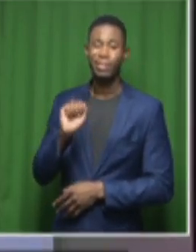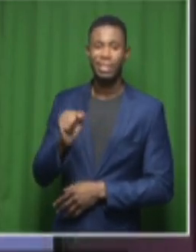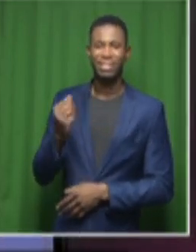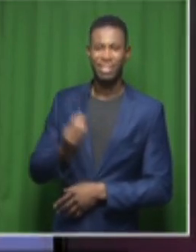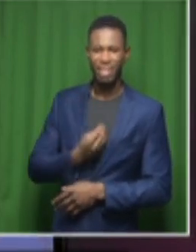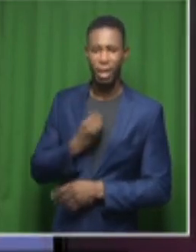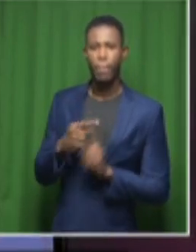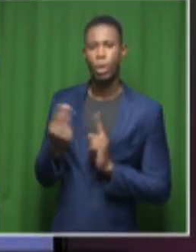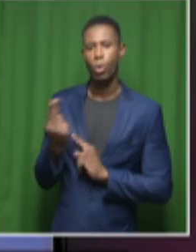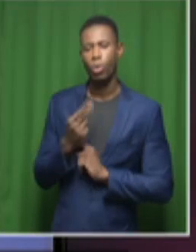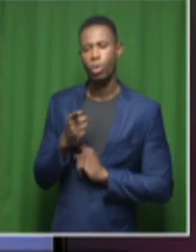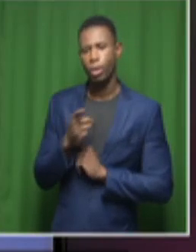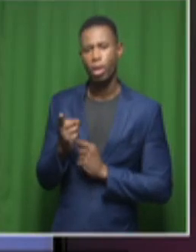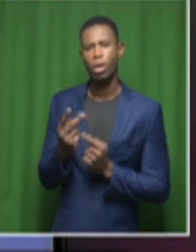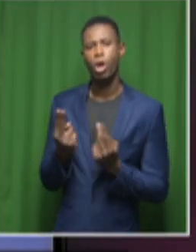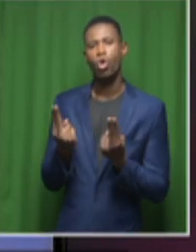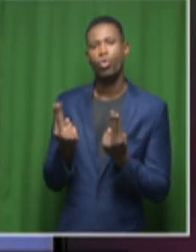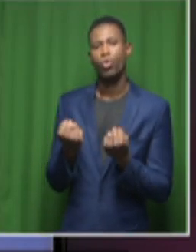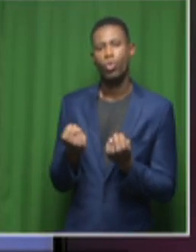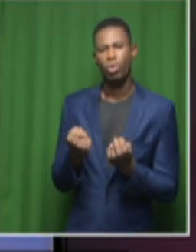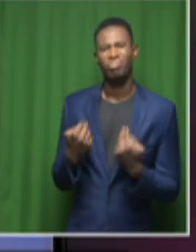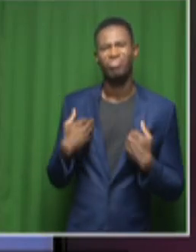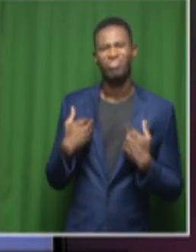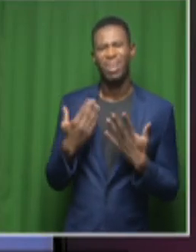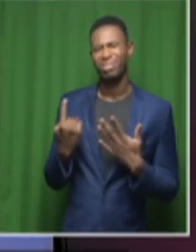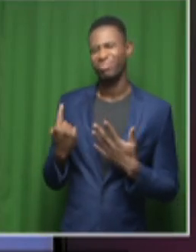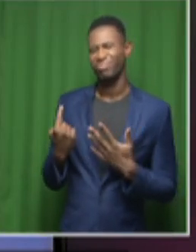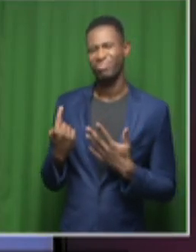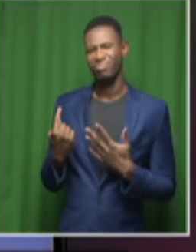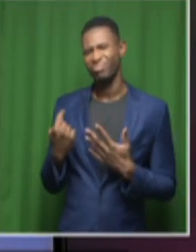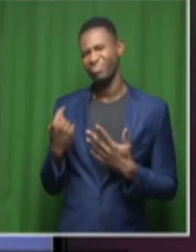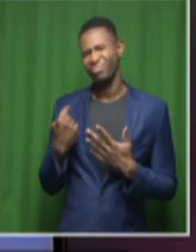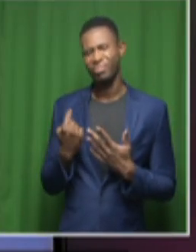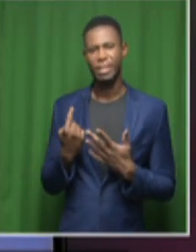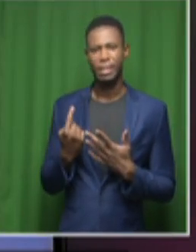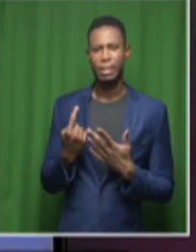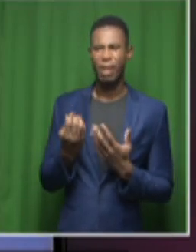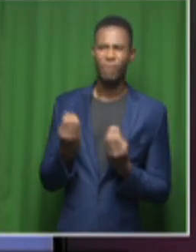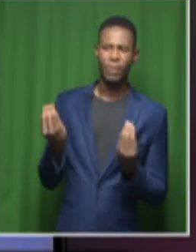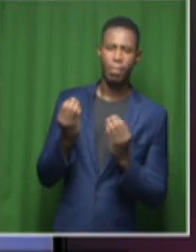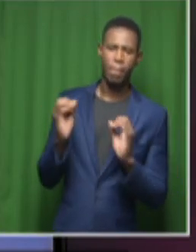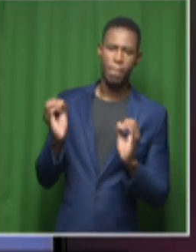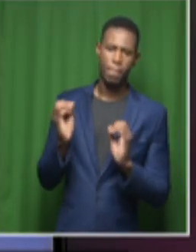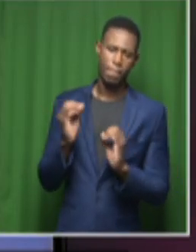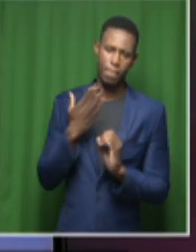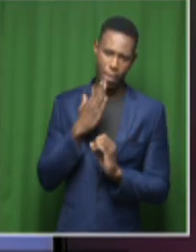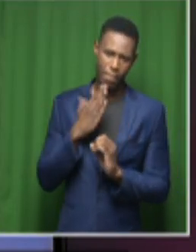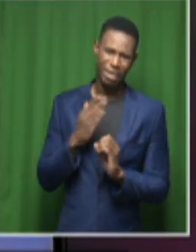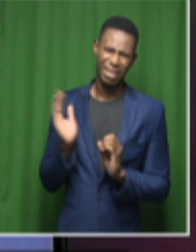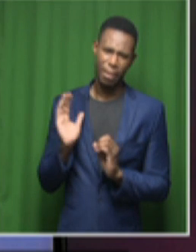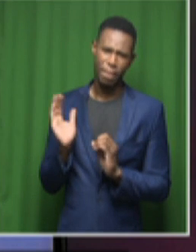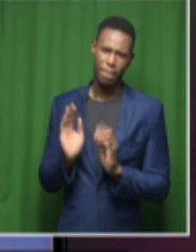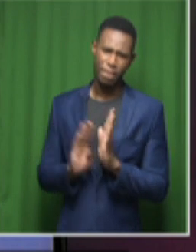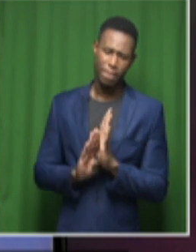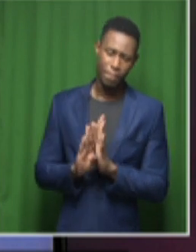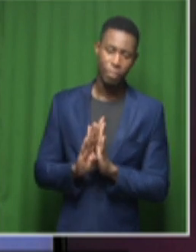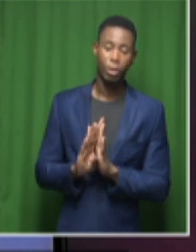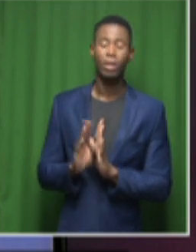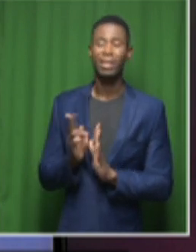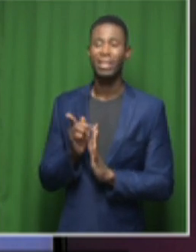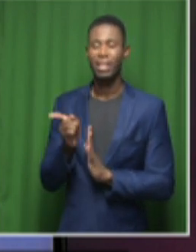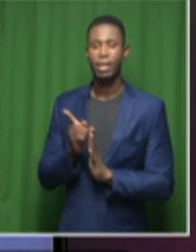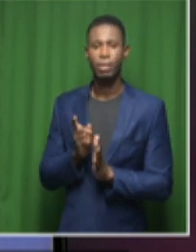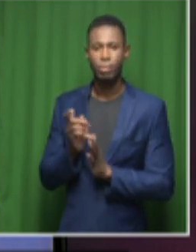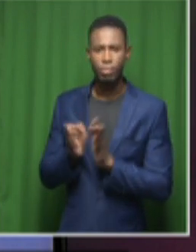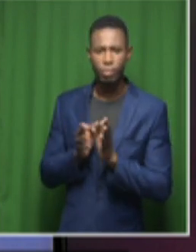lot of their work is about the culmination of the 30 years to how they are experiencing life now. So